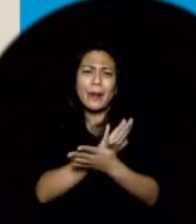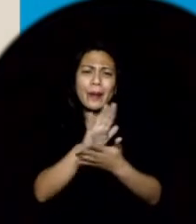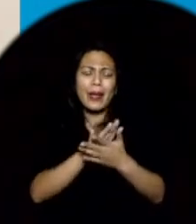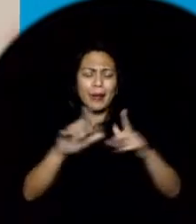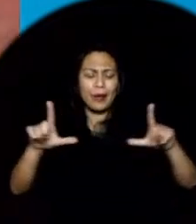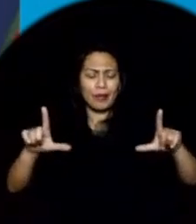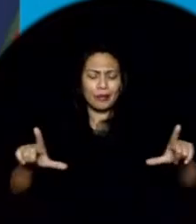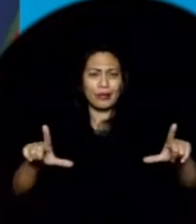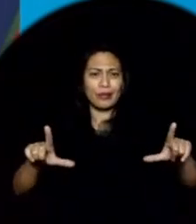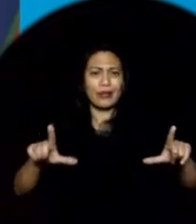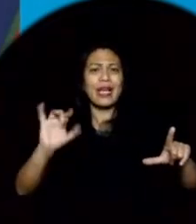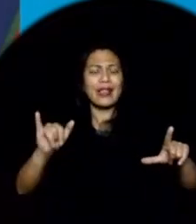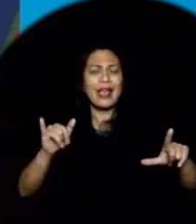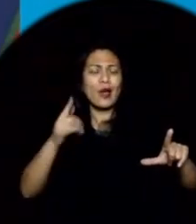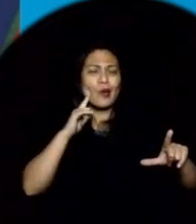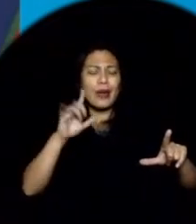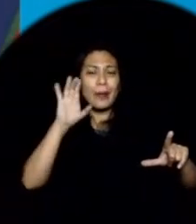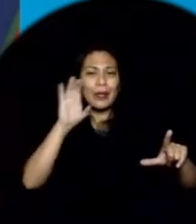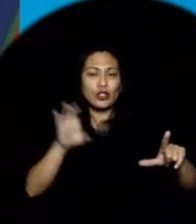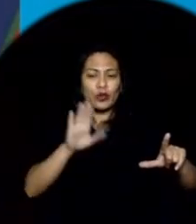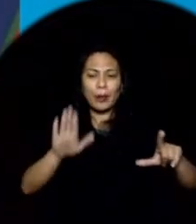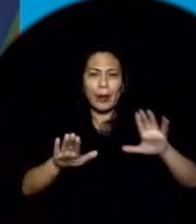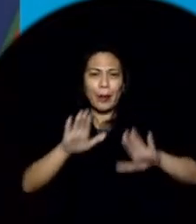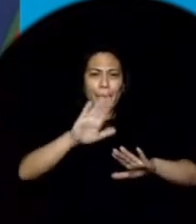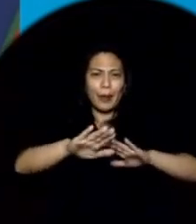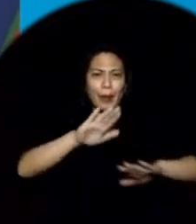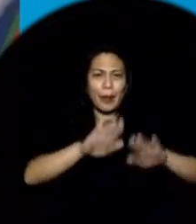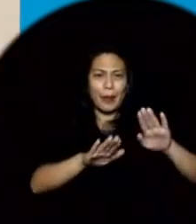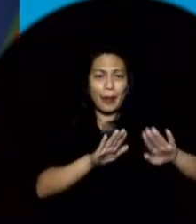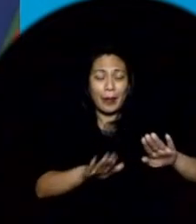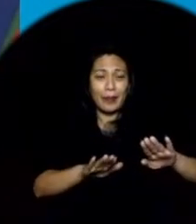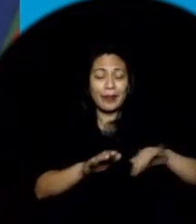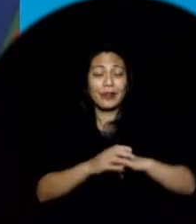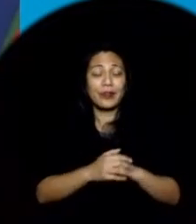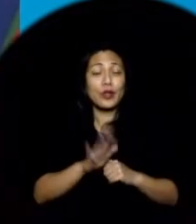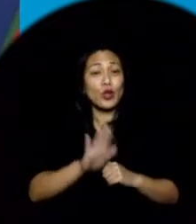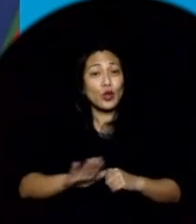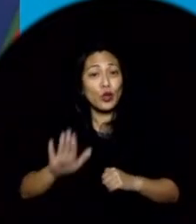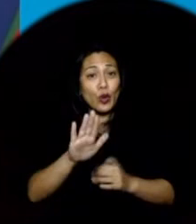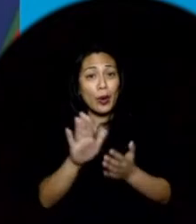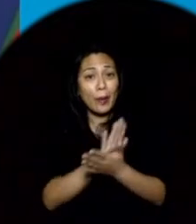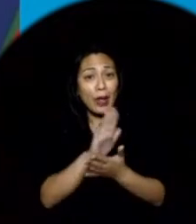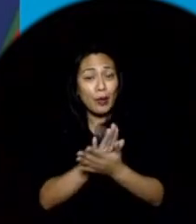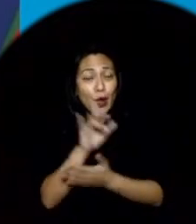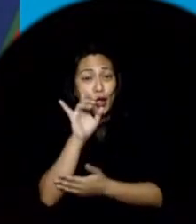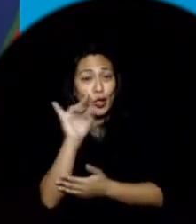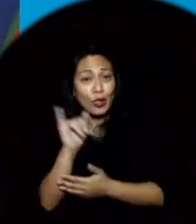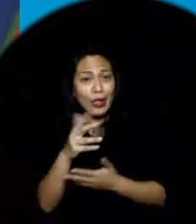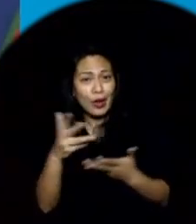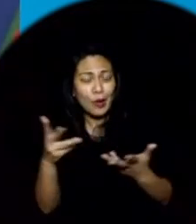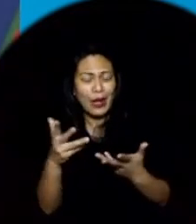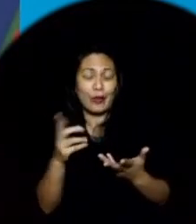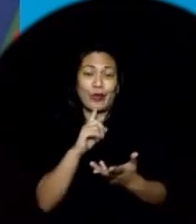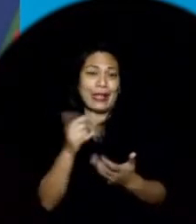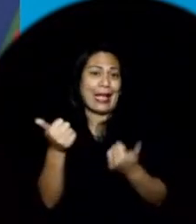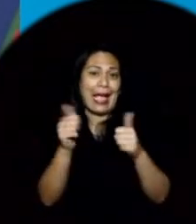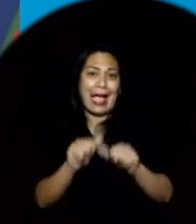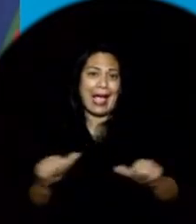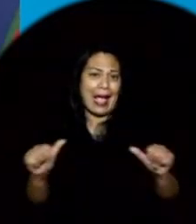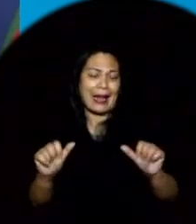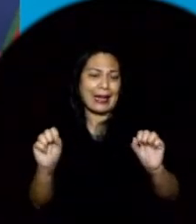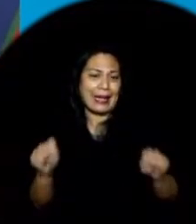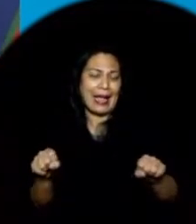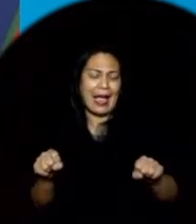one piece of paper that you're going to collage onto. Your collage papers are going to consist of anything,